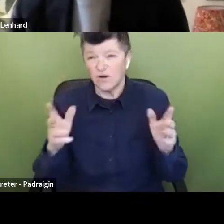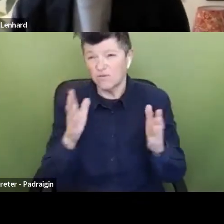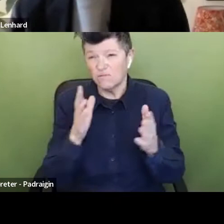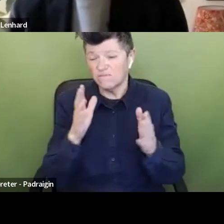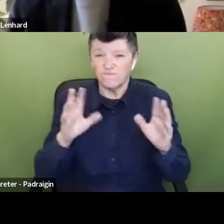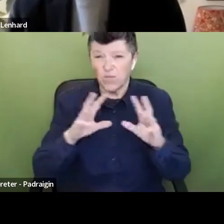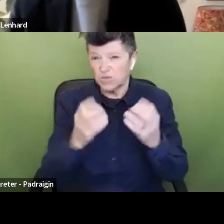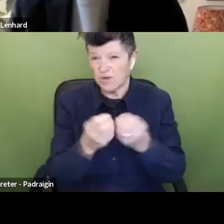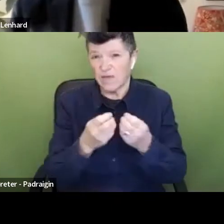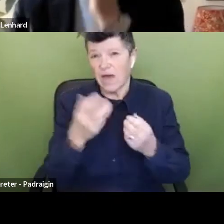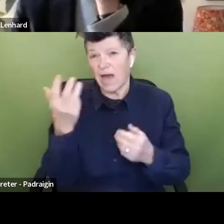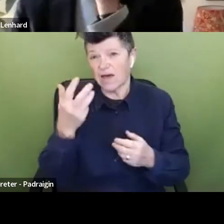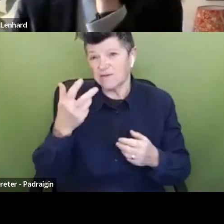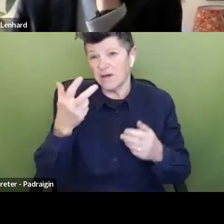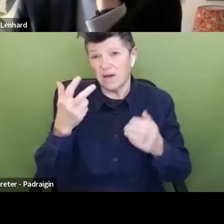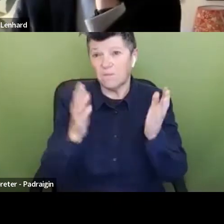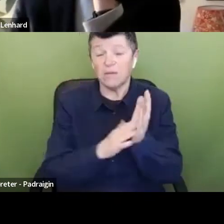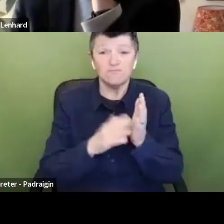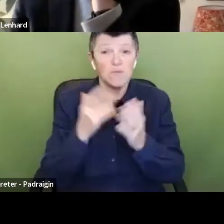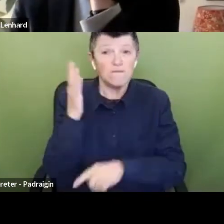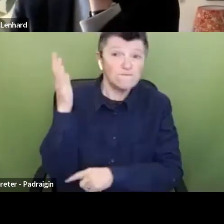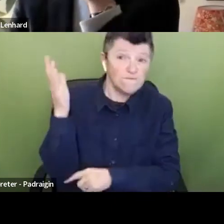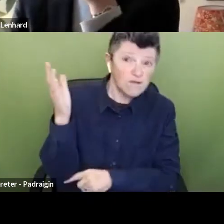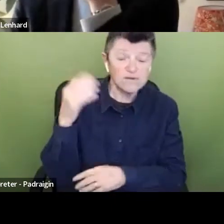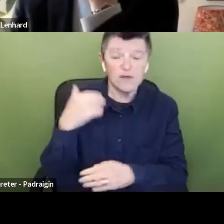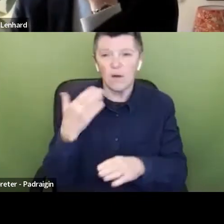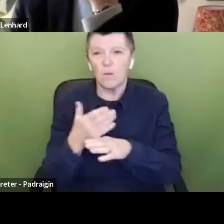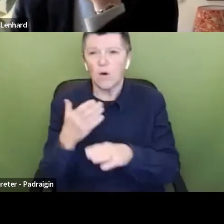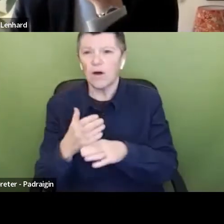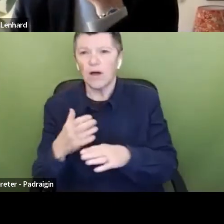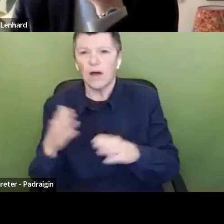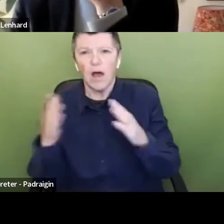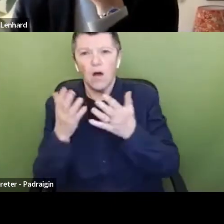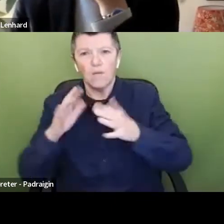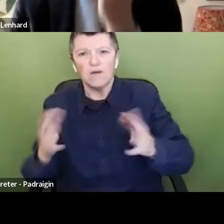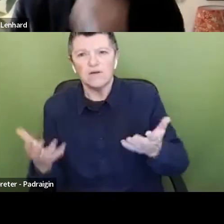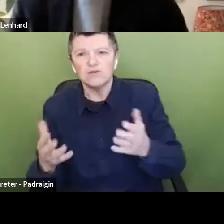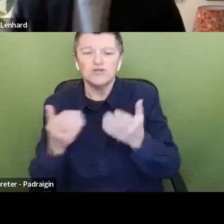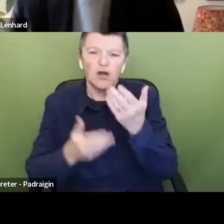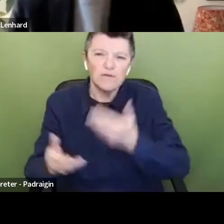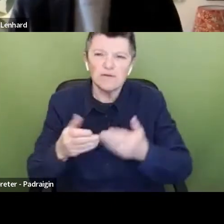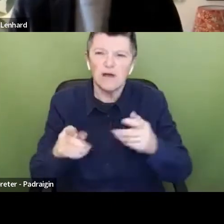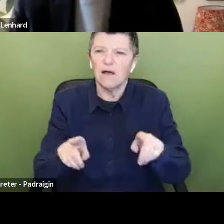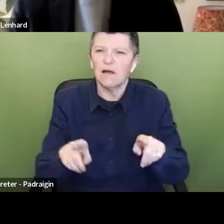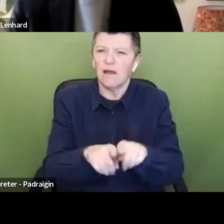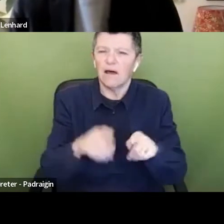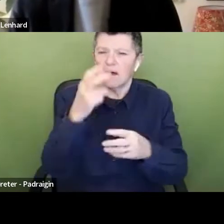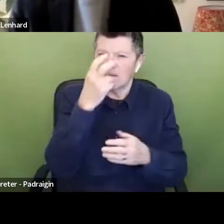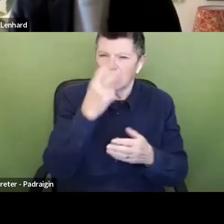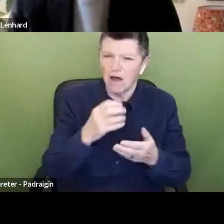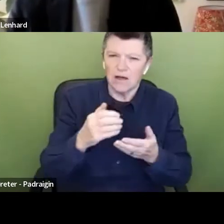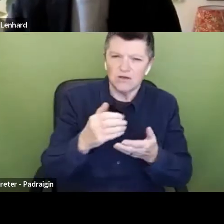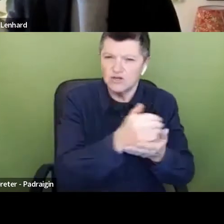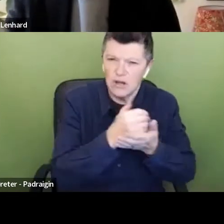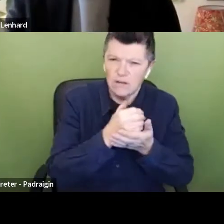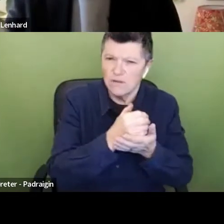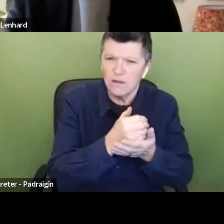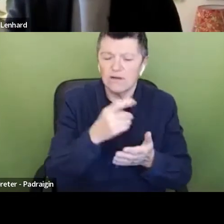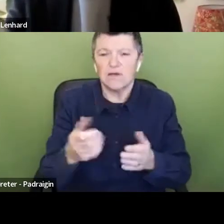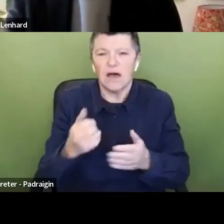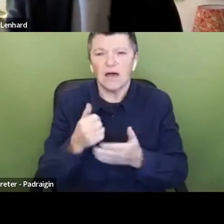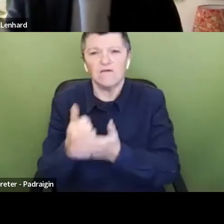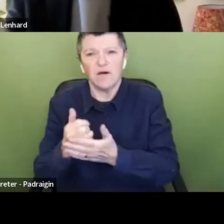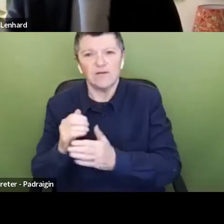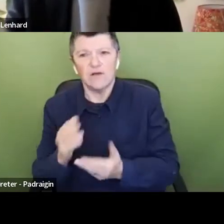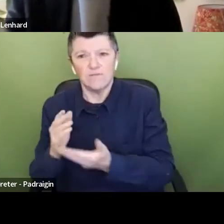simply volunteering and working in homeless charities, such as night shelters and advice services. In my research,